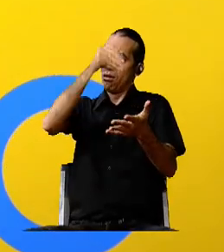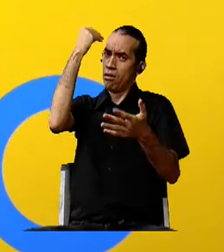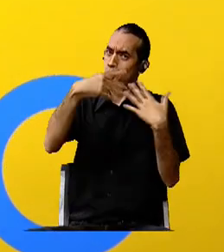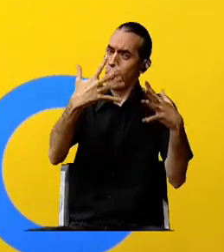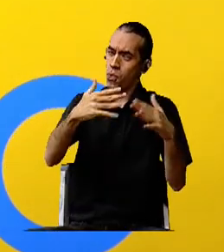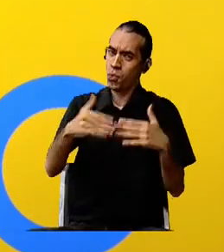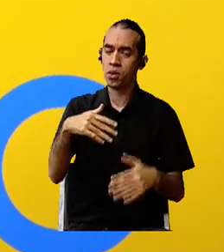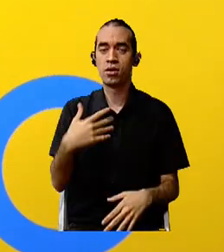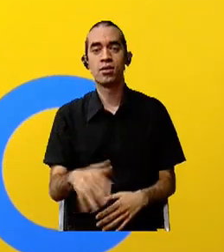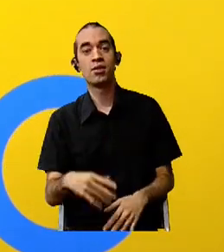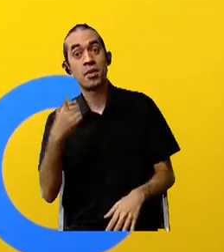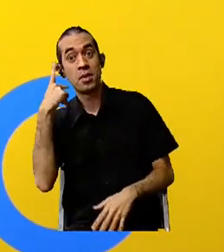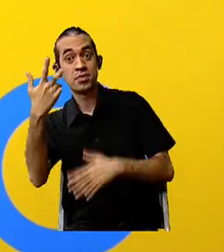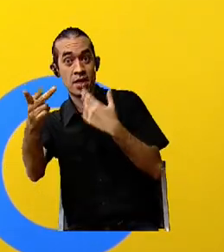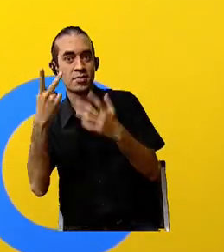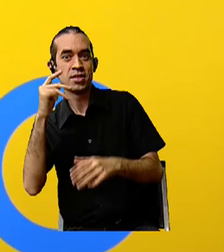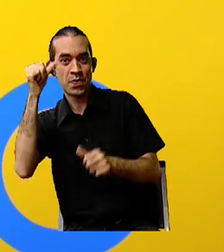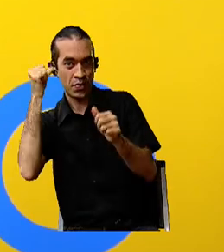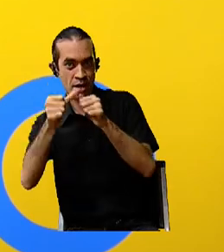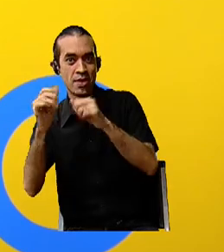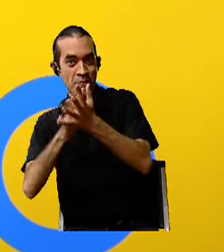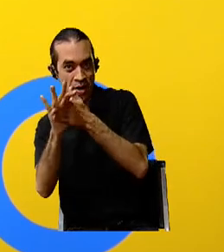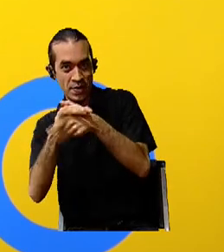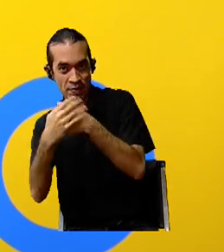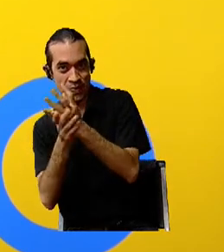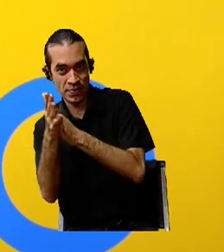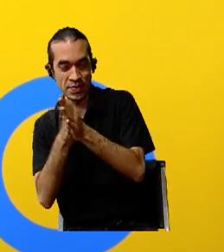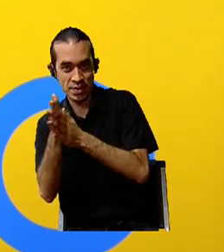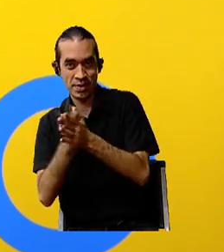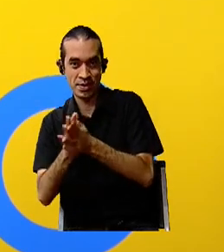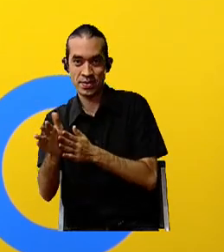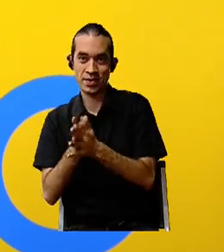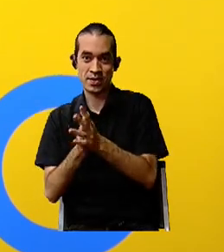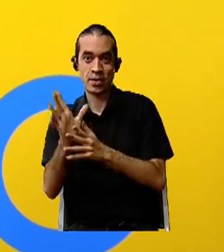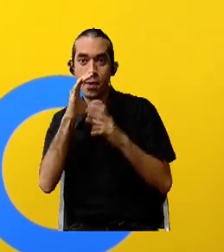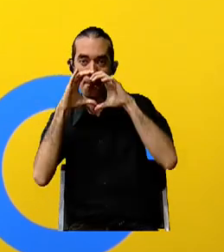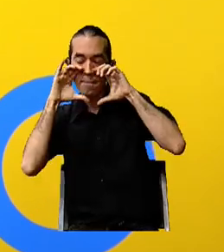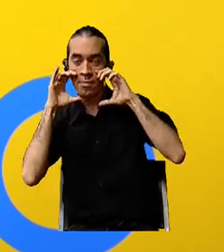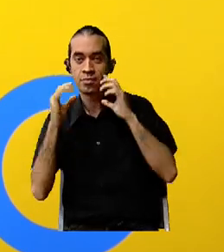later, alligator. Now it's time remember to say goodbye. And wear a mask.